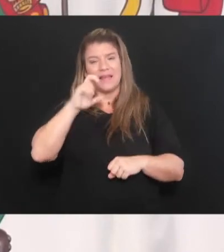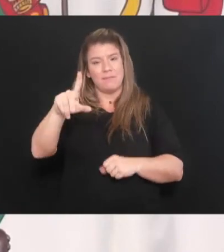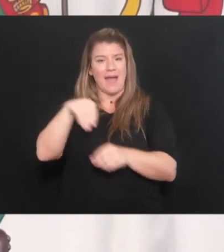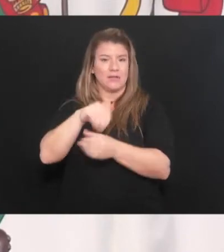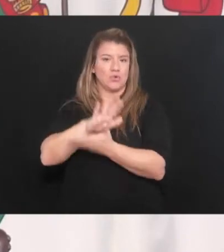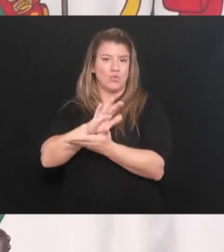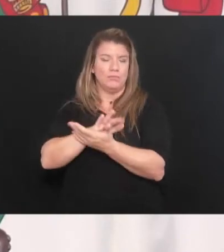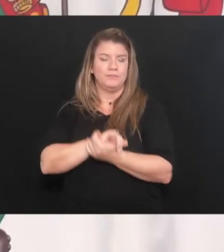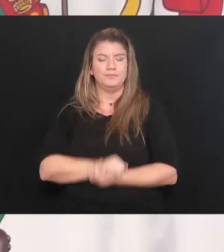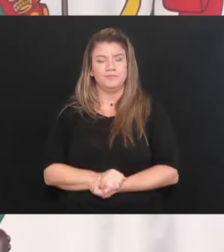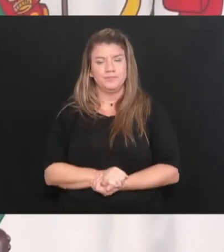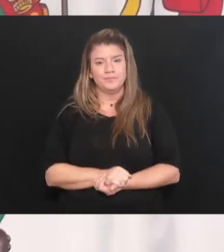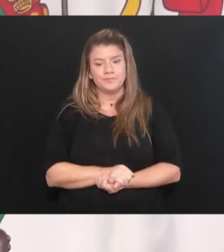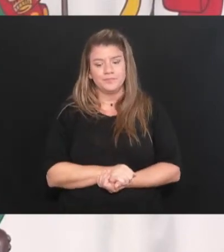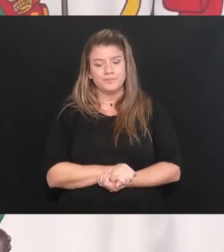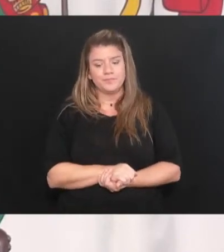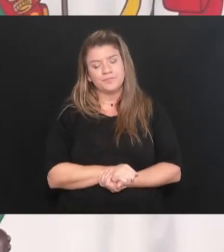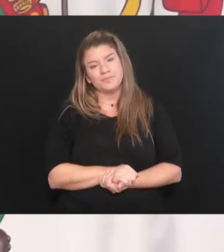school.